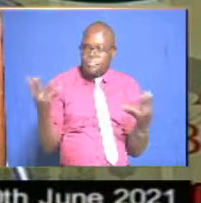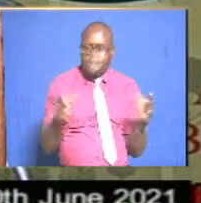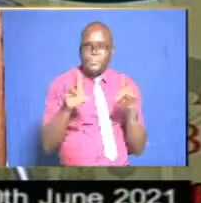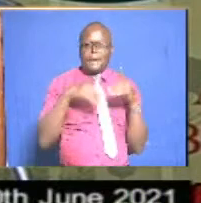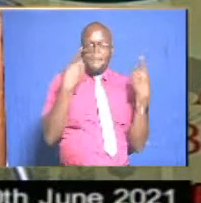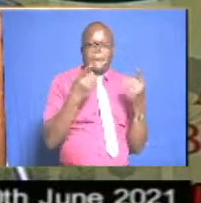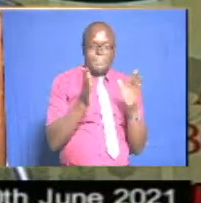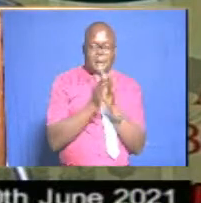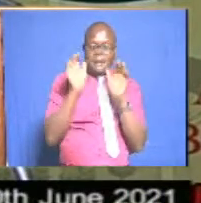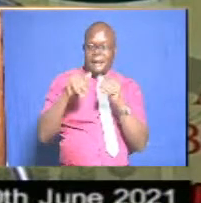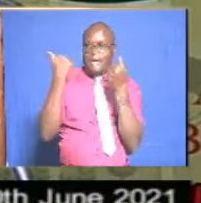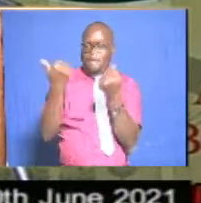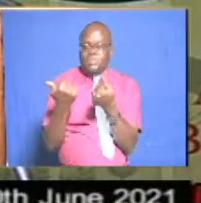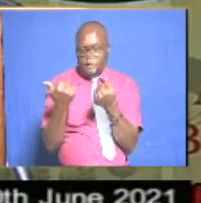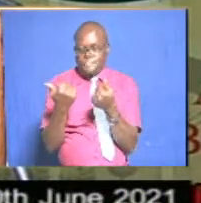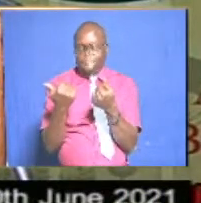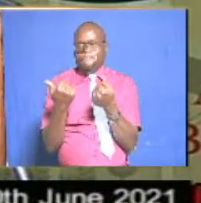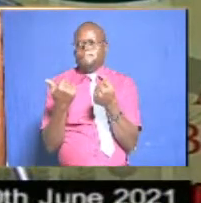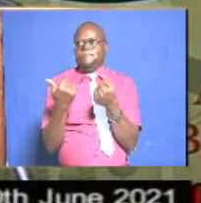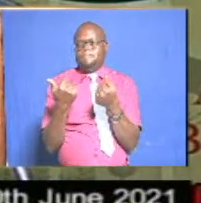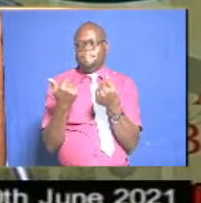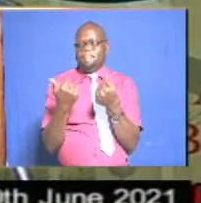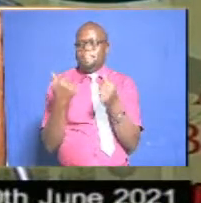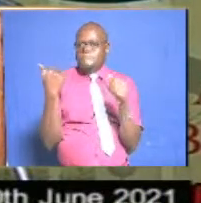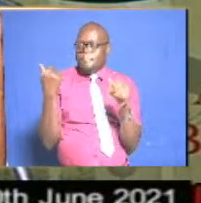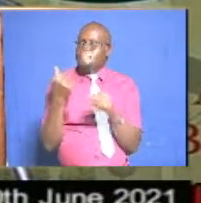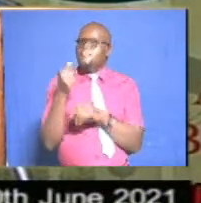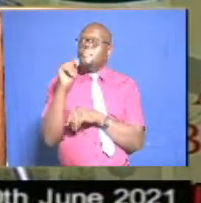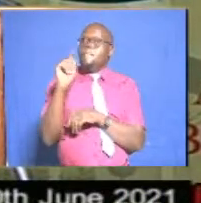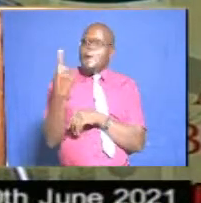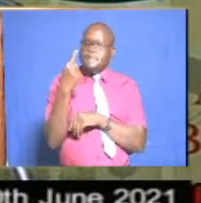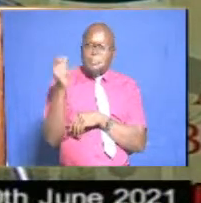and agencies with effect from 1st